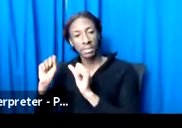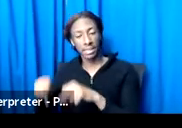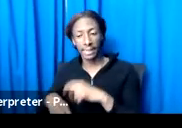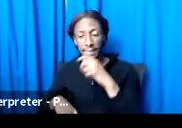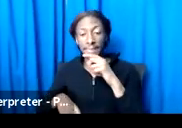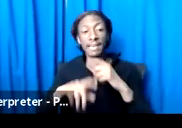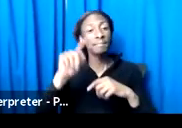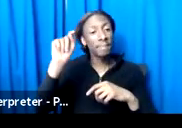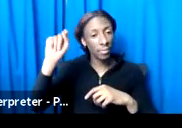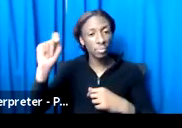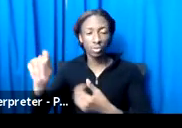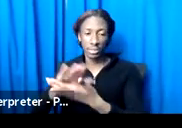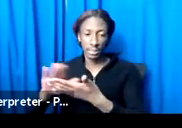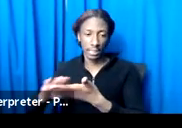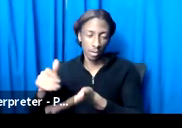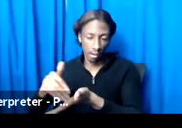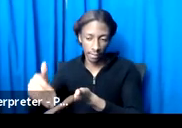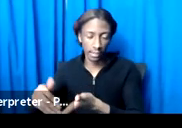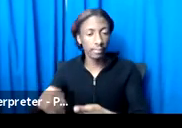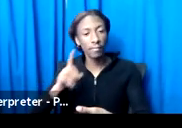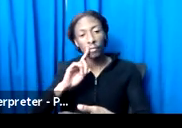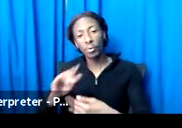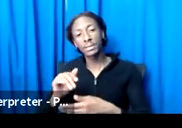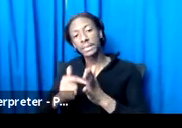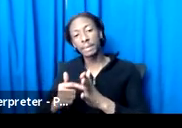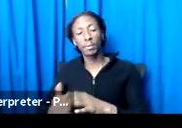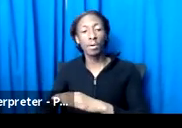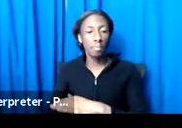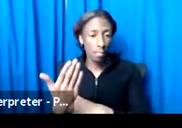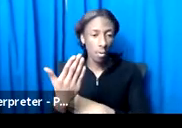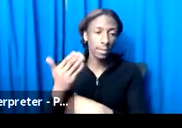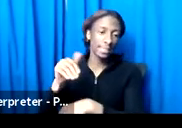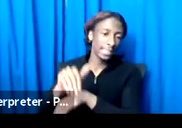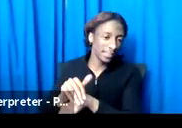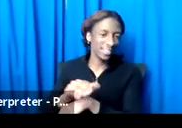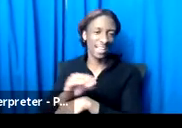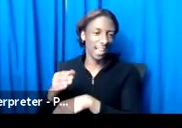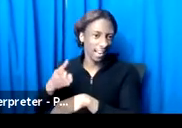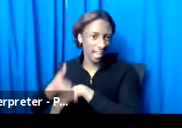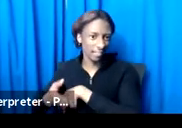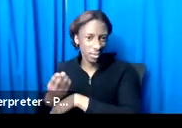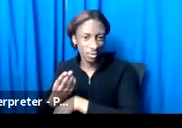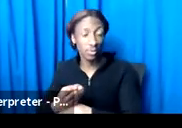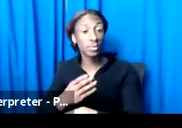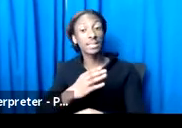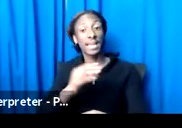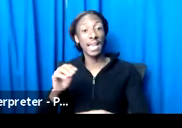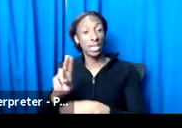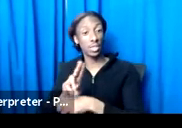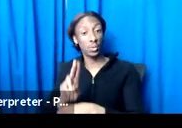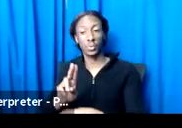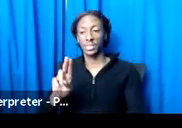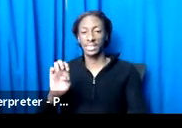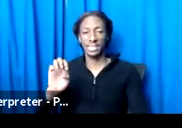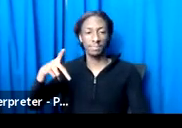bathrooms regularly. For example, in the morning and evening after times of heavy use. And if needed, disinfect using an EPA-registered